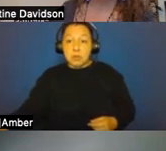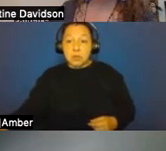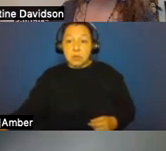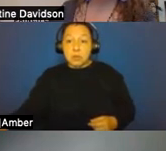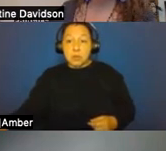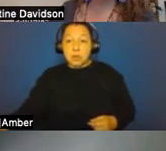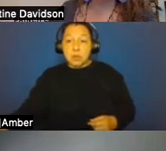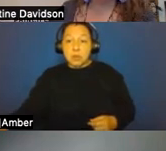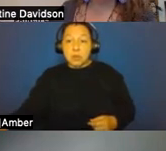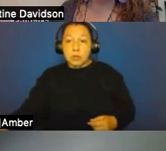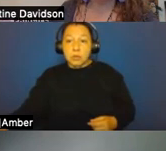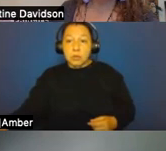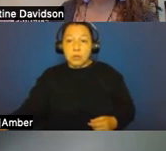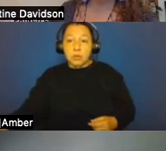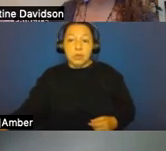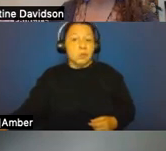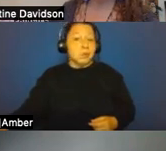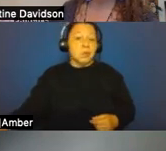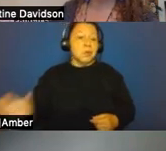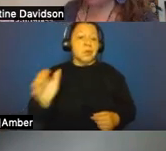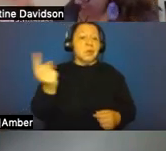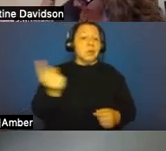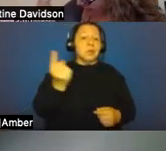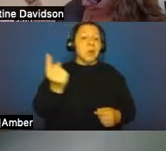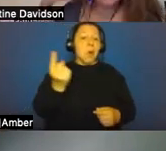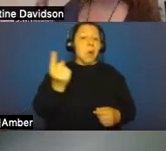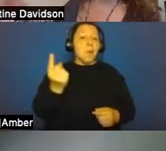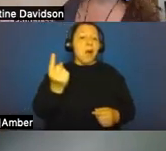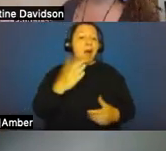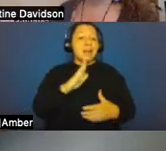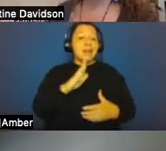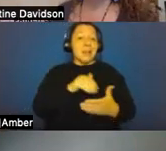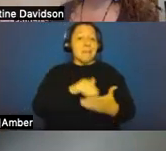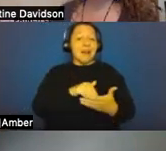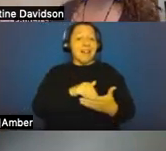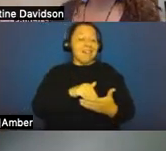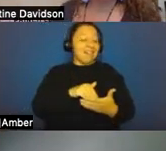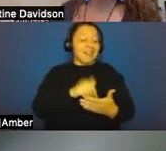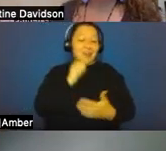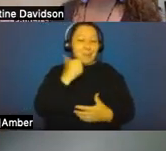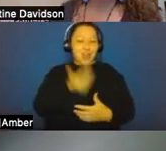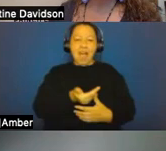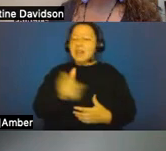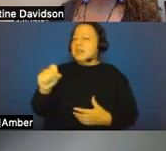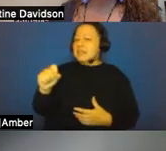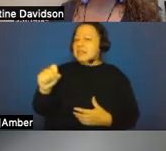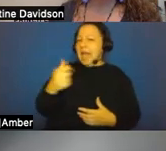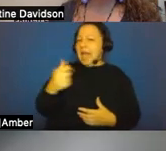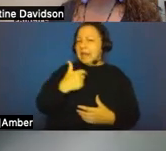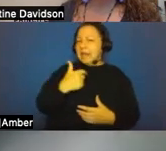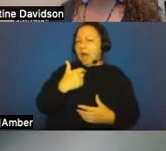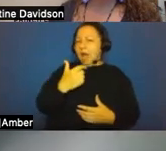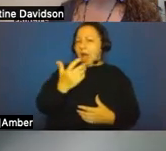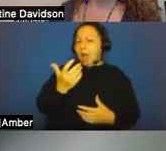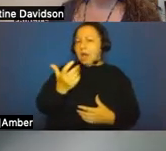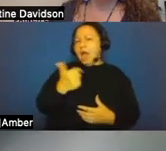Or somewhere in the middle? Don't be shy, come on. Yeah, I think I'm somewhere